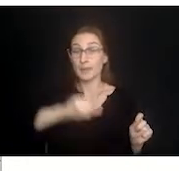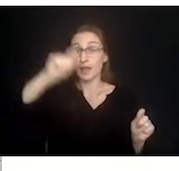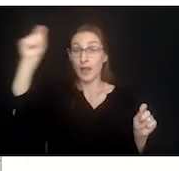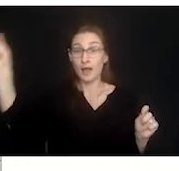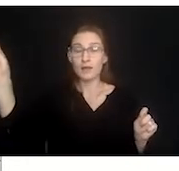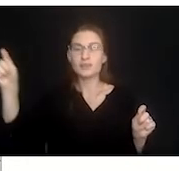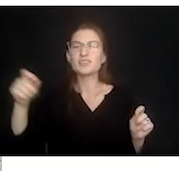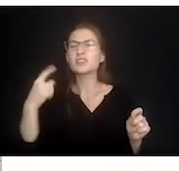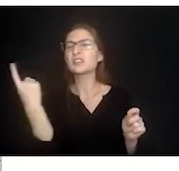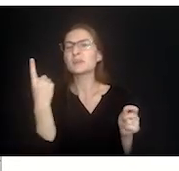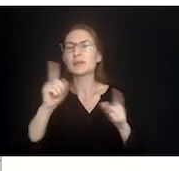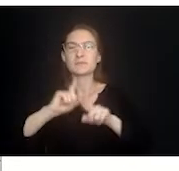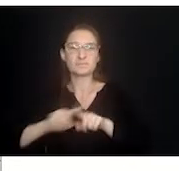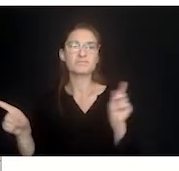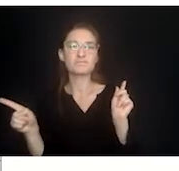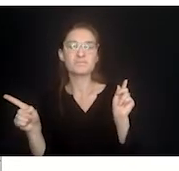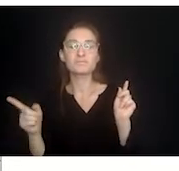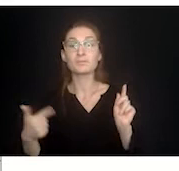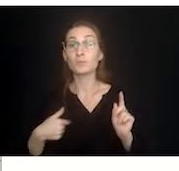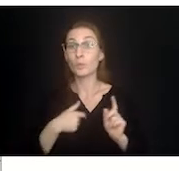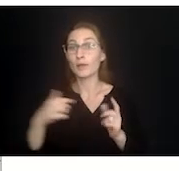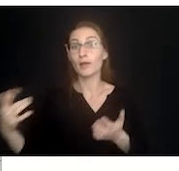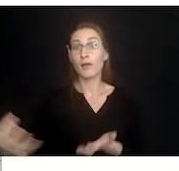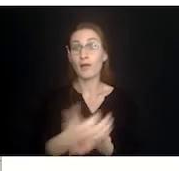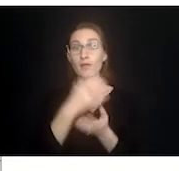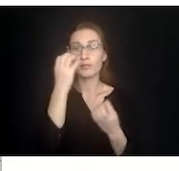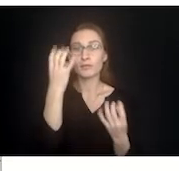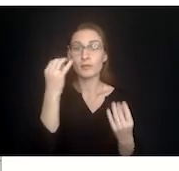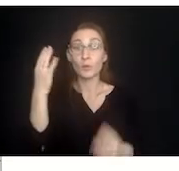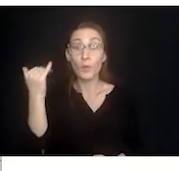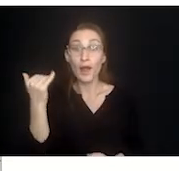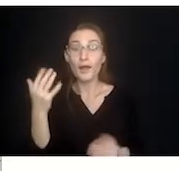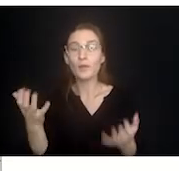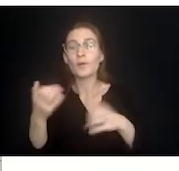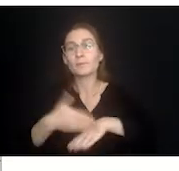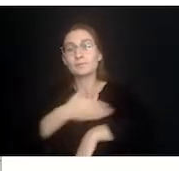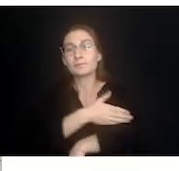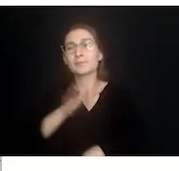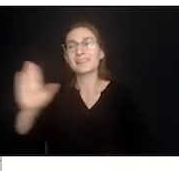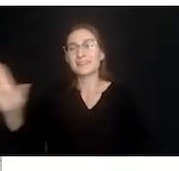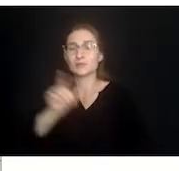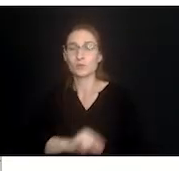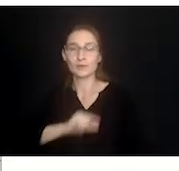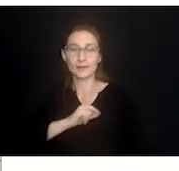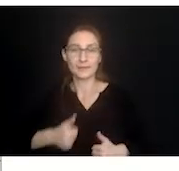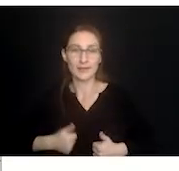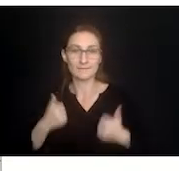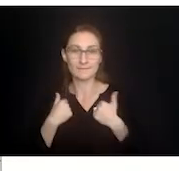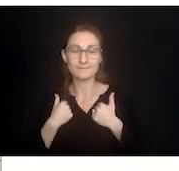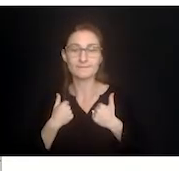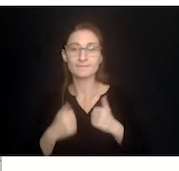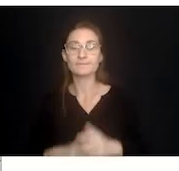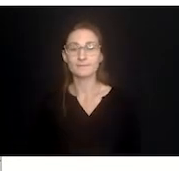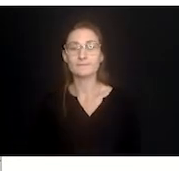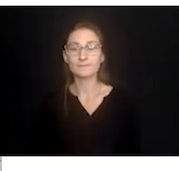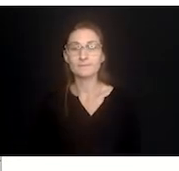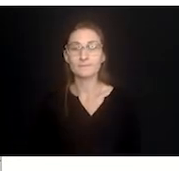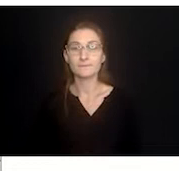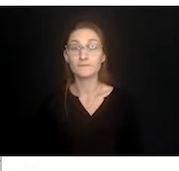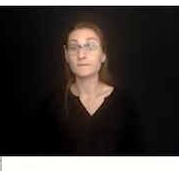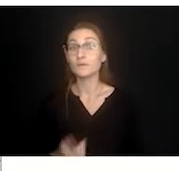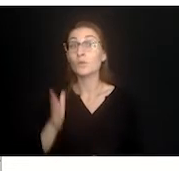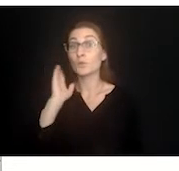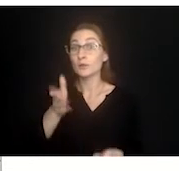from a scatter plot to something less comprehensive. We'll always collect data because we're interested in improving Richie's quality of life. So while we may be